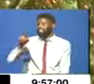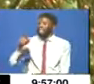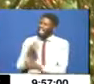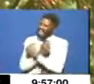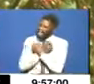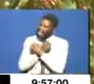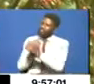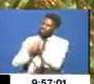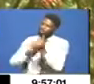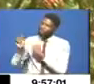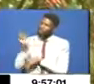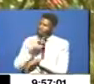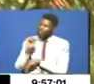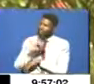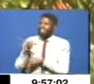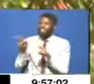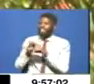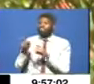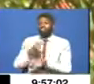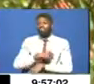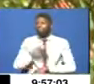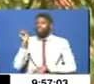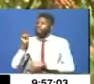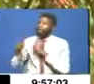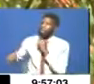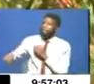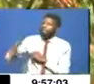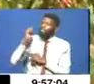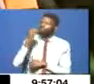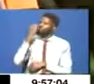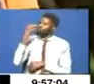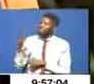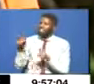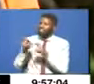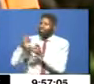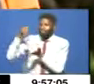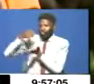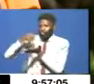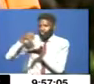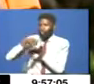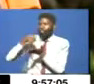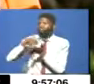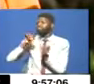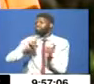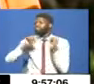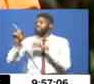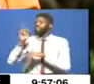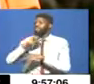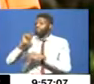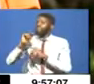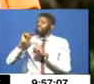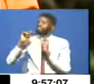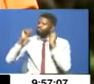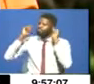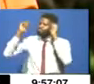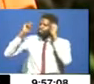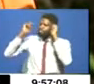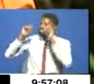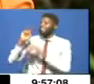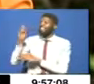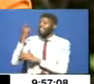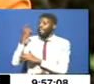and tennis is one of your favorite. You even went all the way to chair the Kenya Junior Lawn Tennis Association